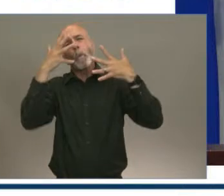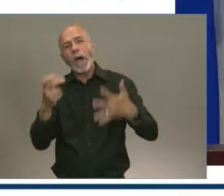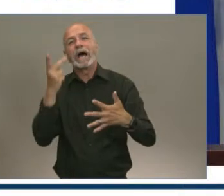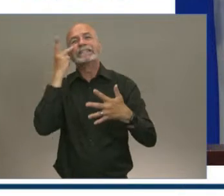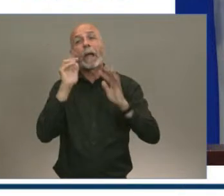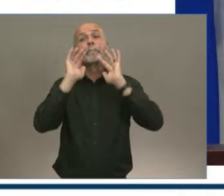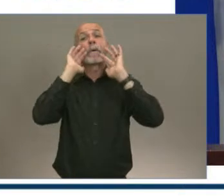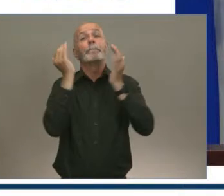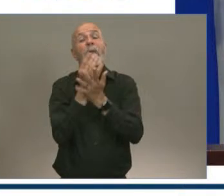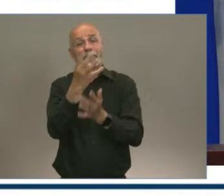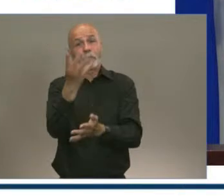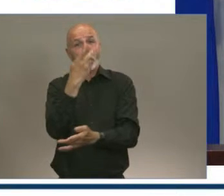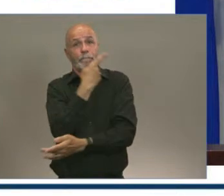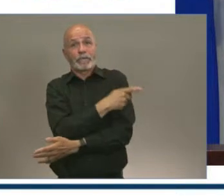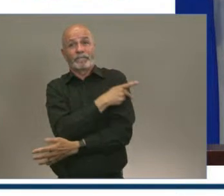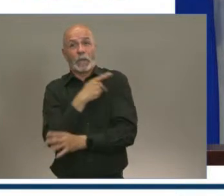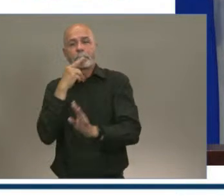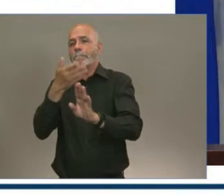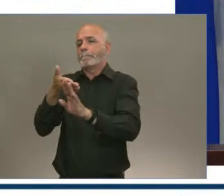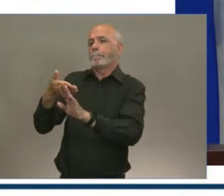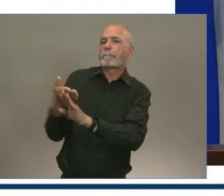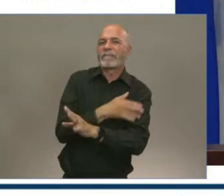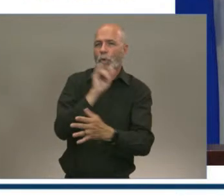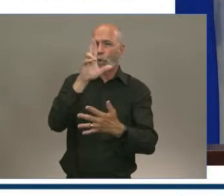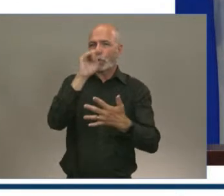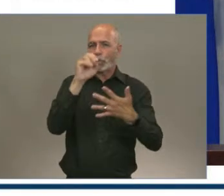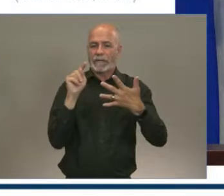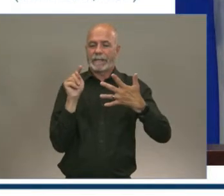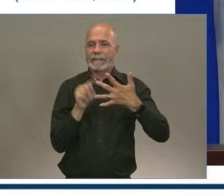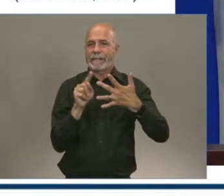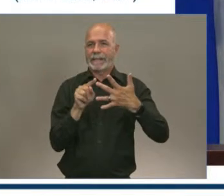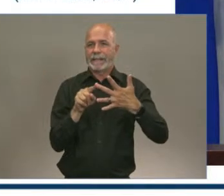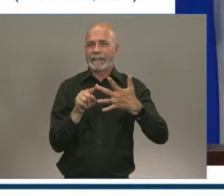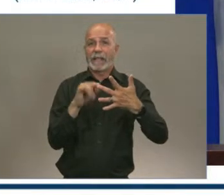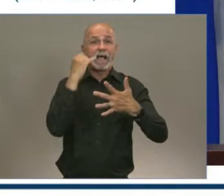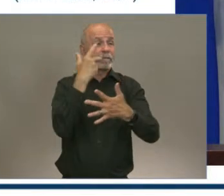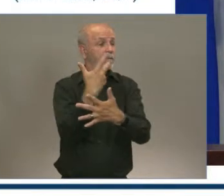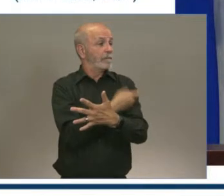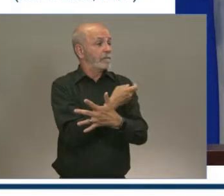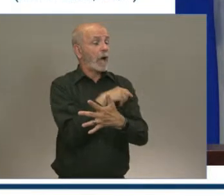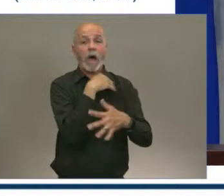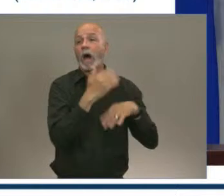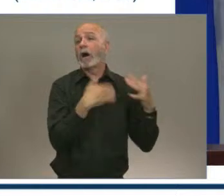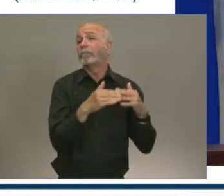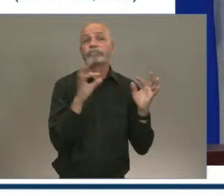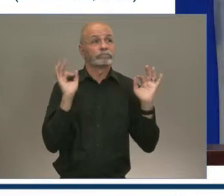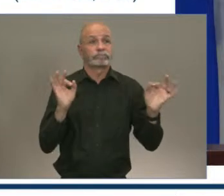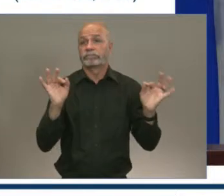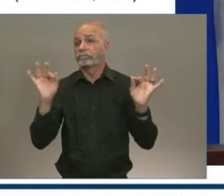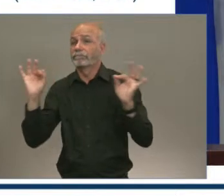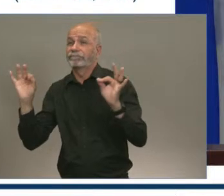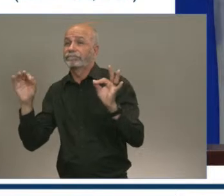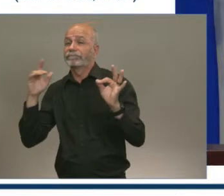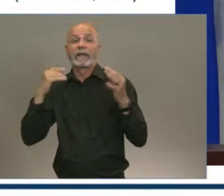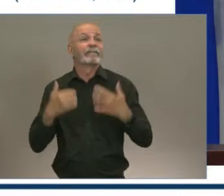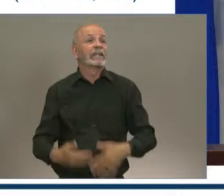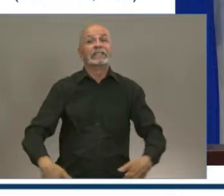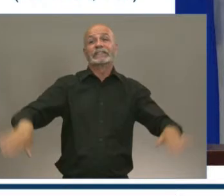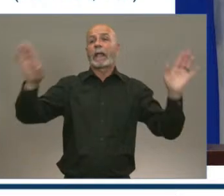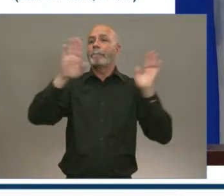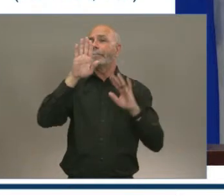before then. The vaccines are rolling out ahead of schedule now. By the end of today, we'll be at 65%, which is our target for phase